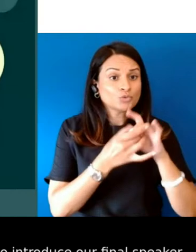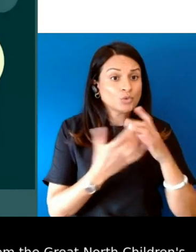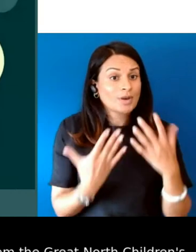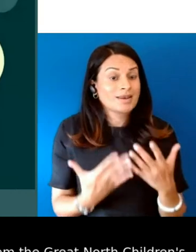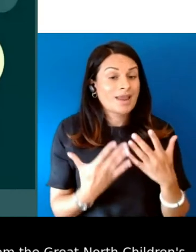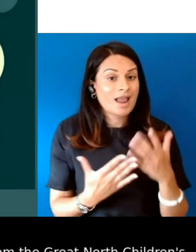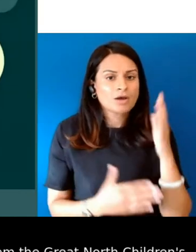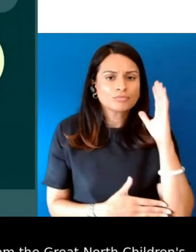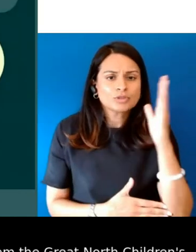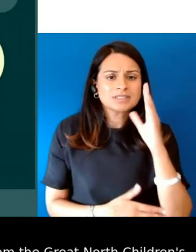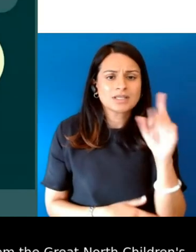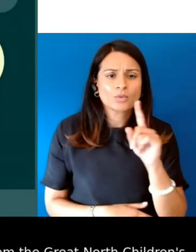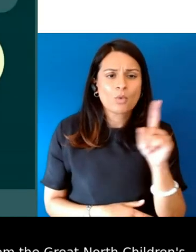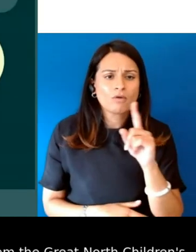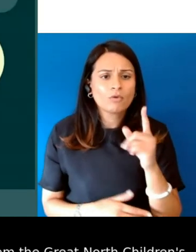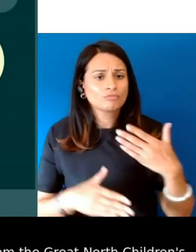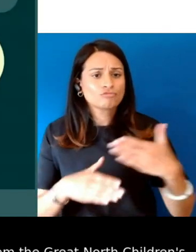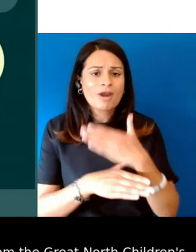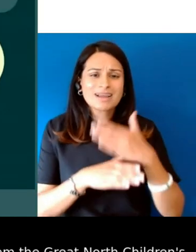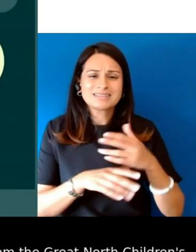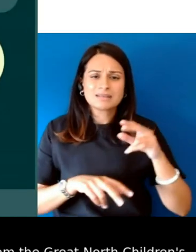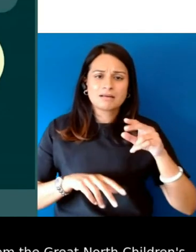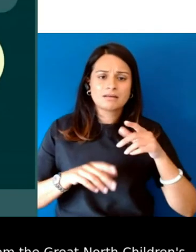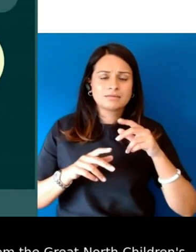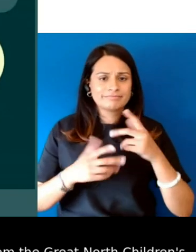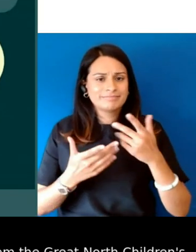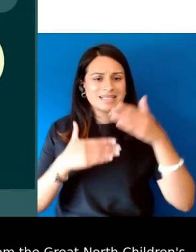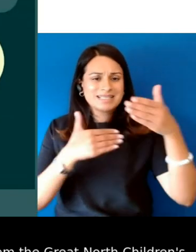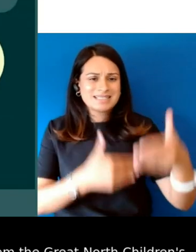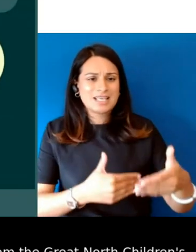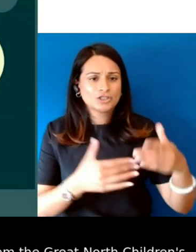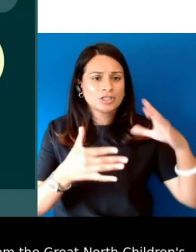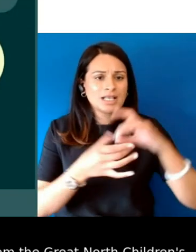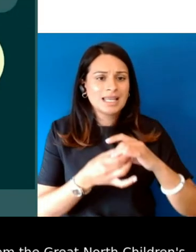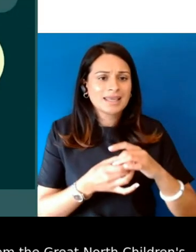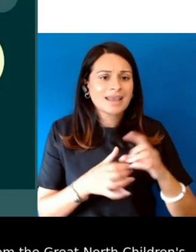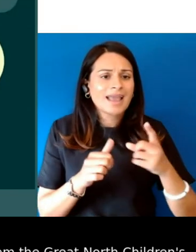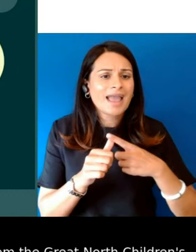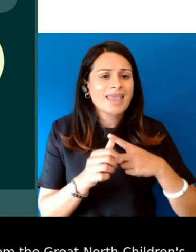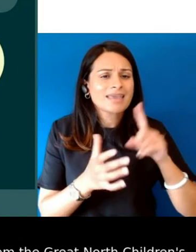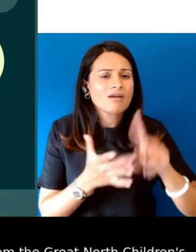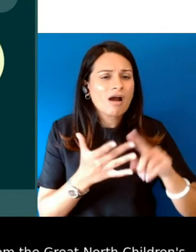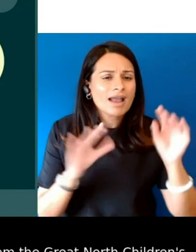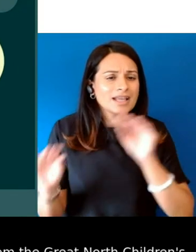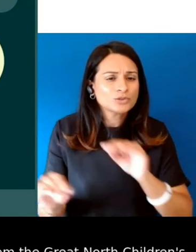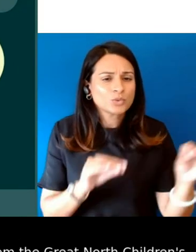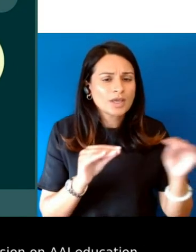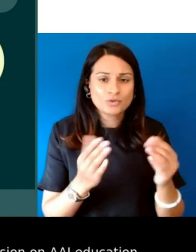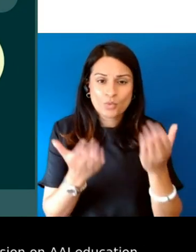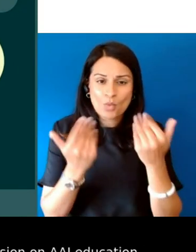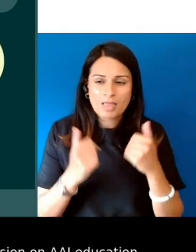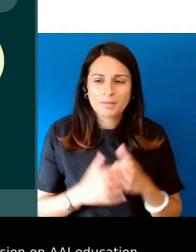a practical session on aai education welcome james thank you